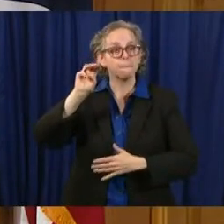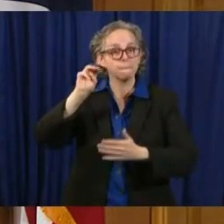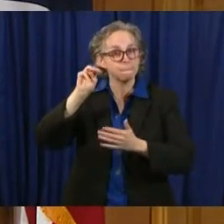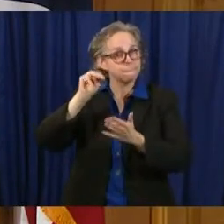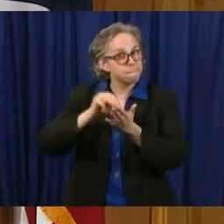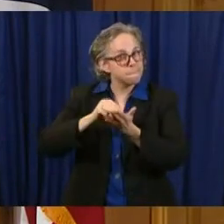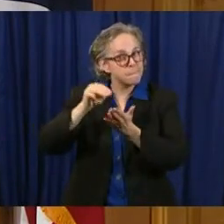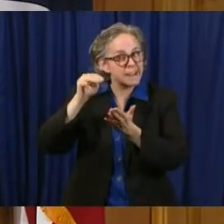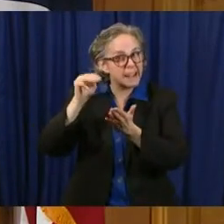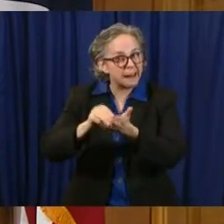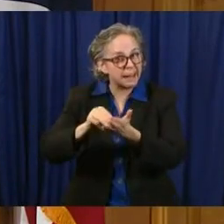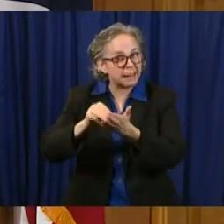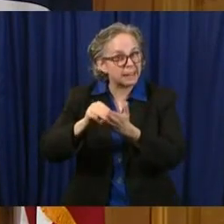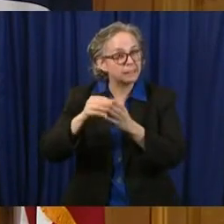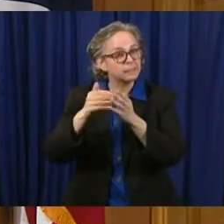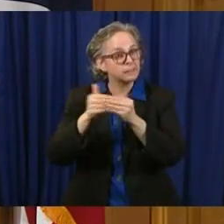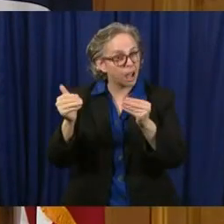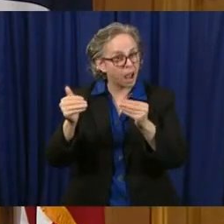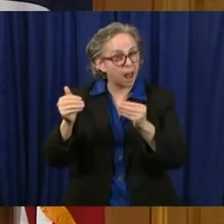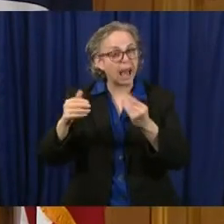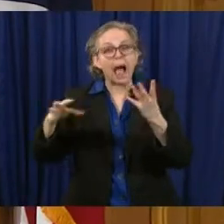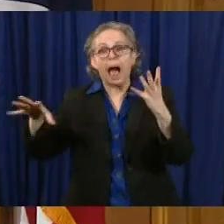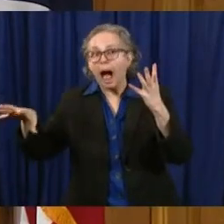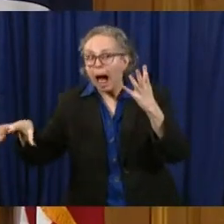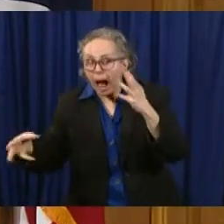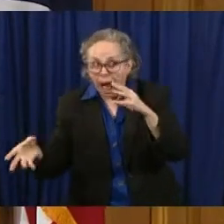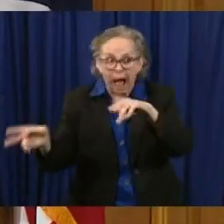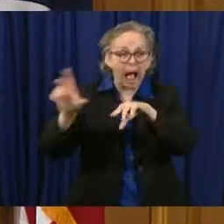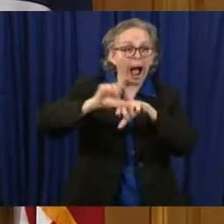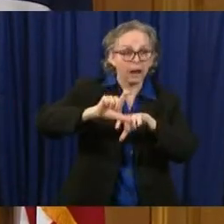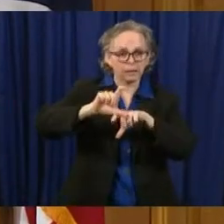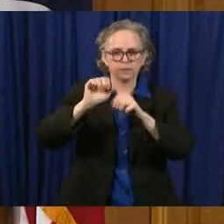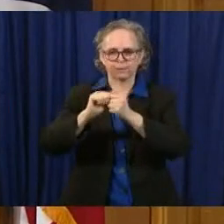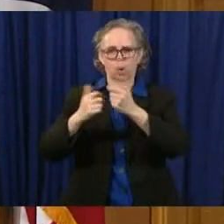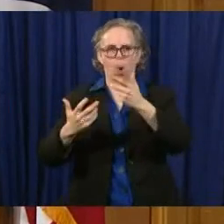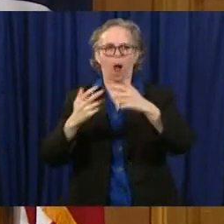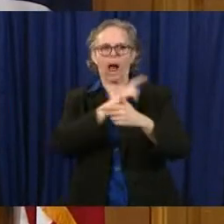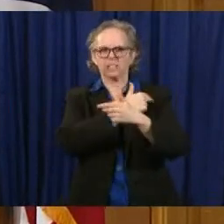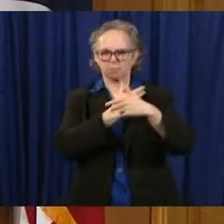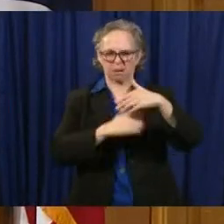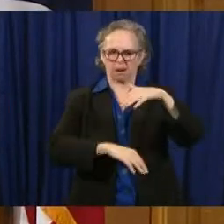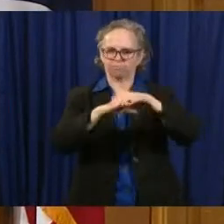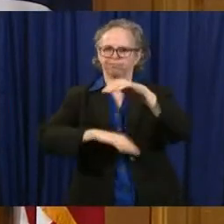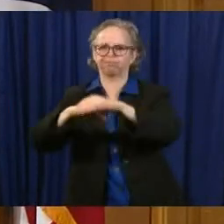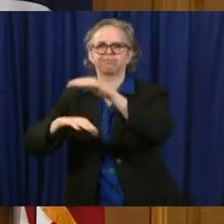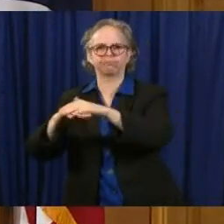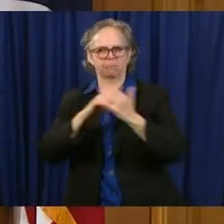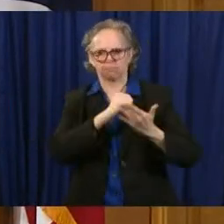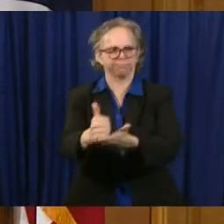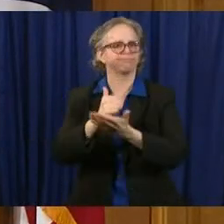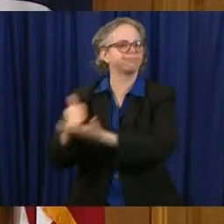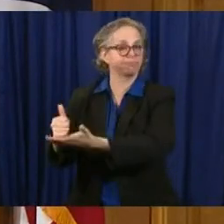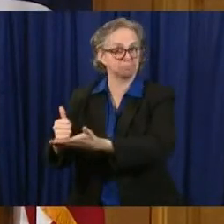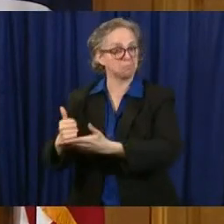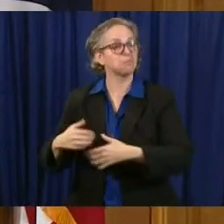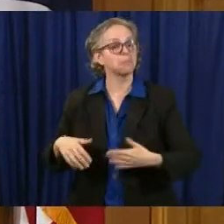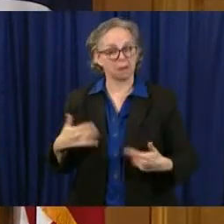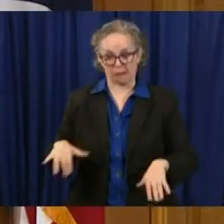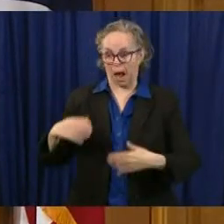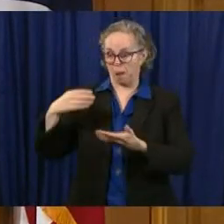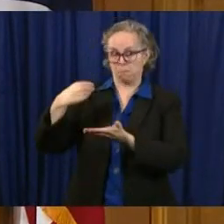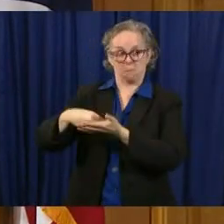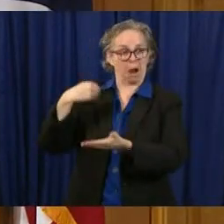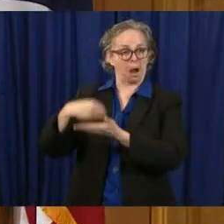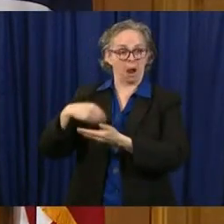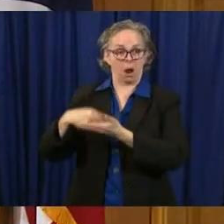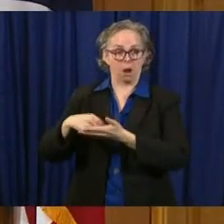is down from what we thought it was going to be. That's down from what we originally had talked about, and so